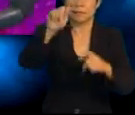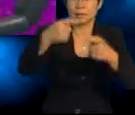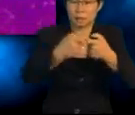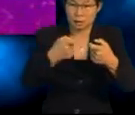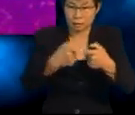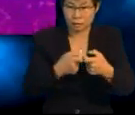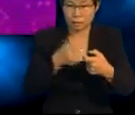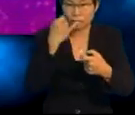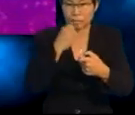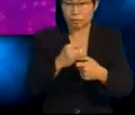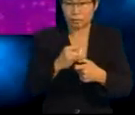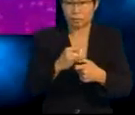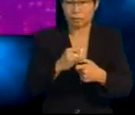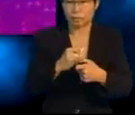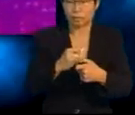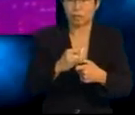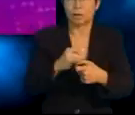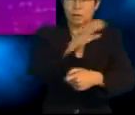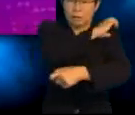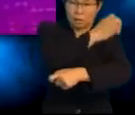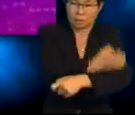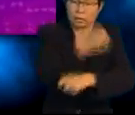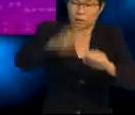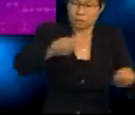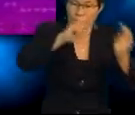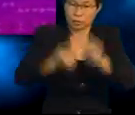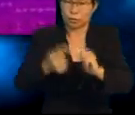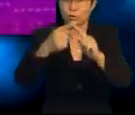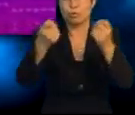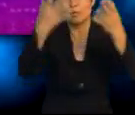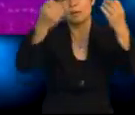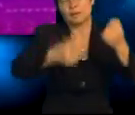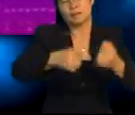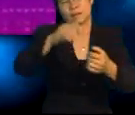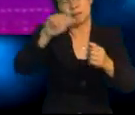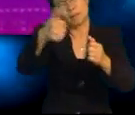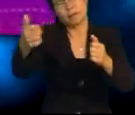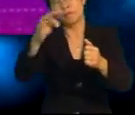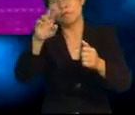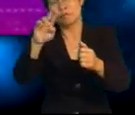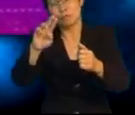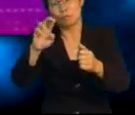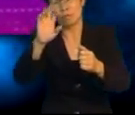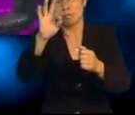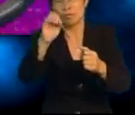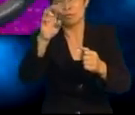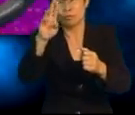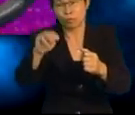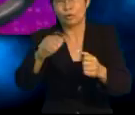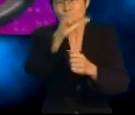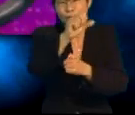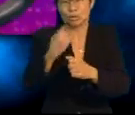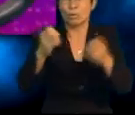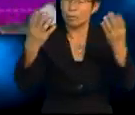Electricity is a form of energy that can be changed to many other forms, so it has